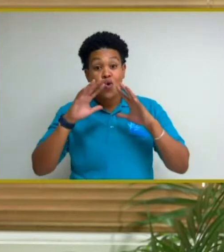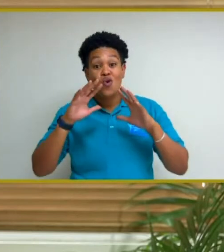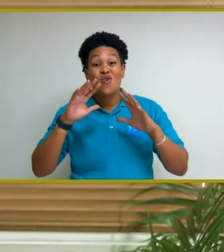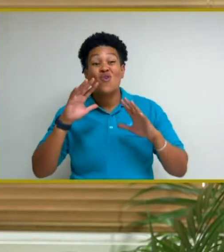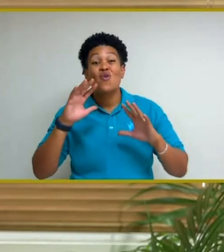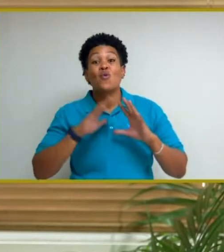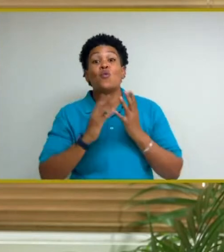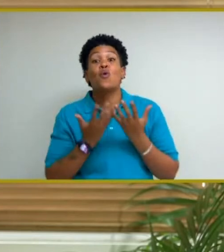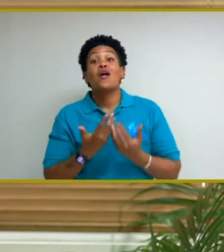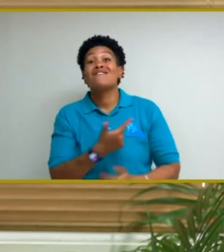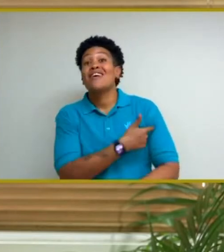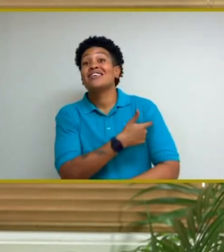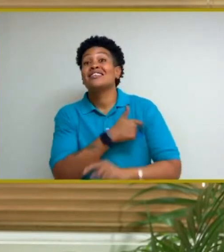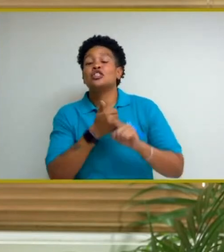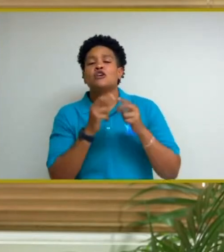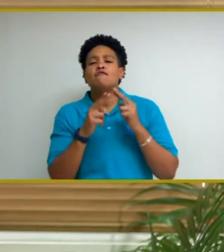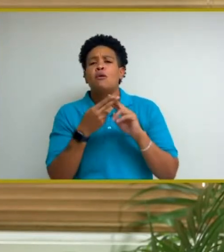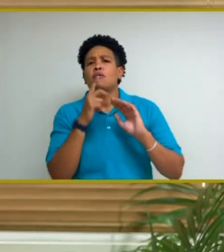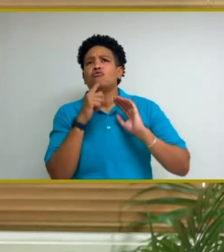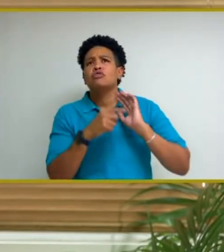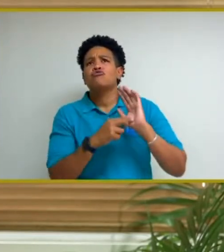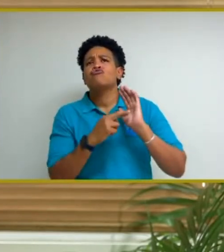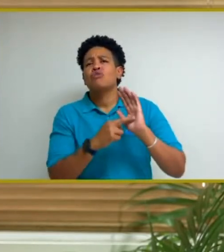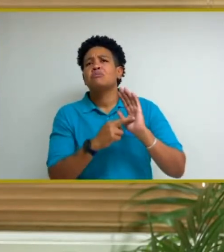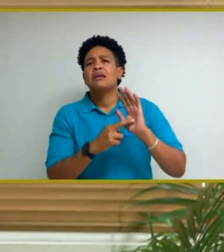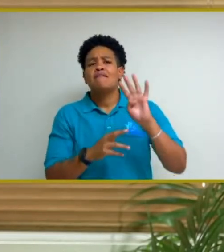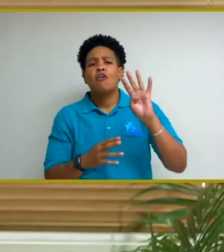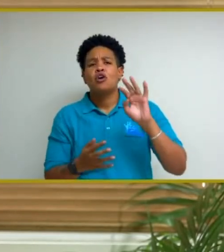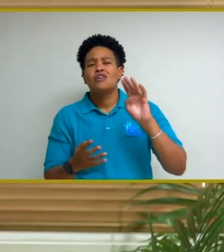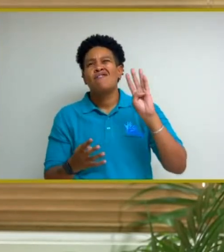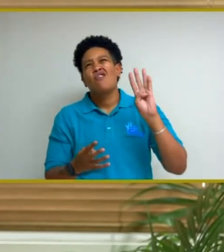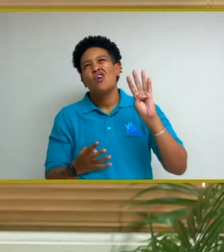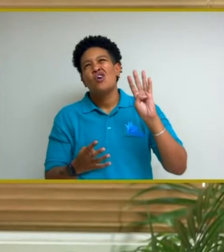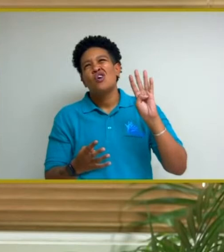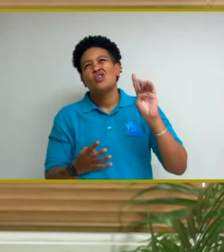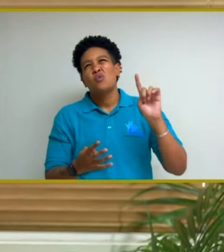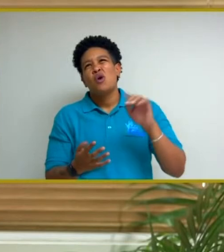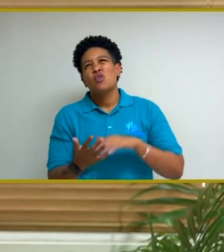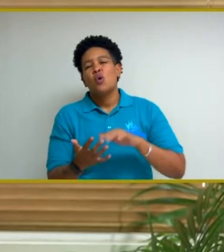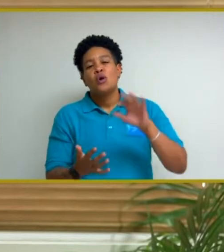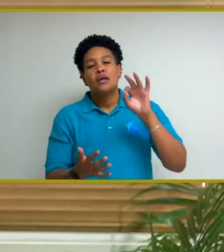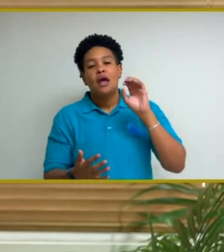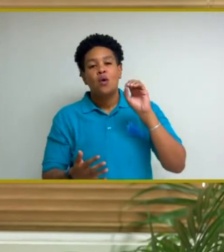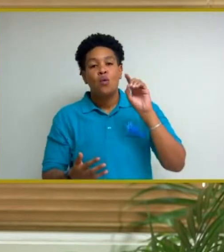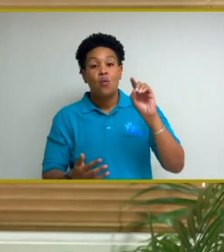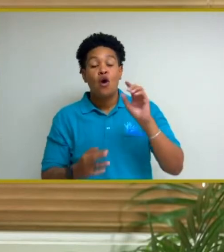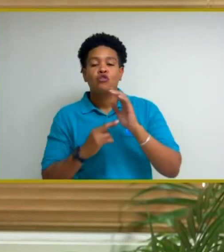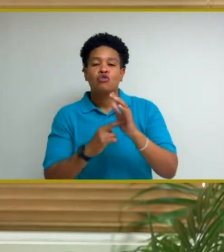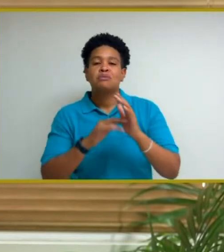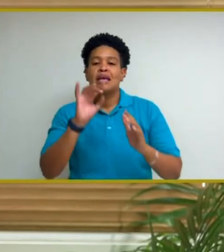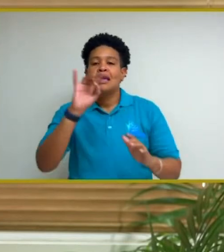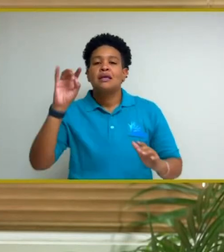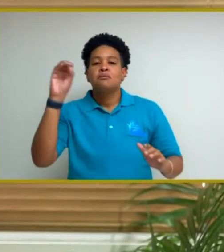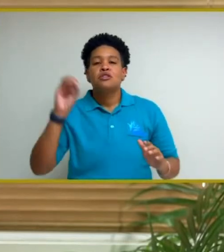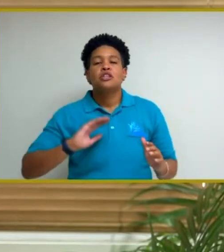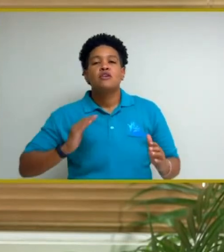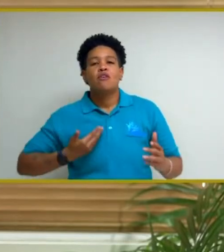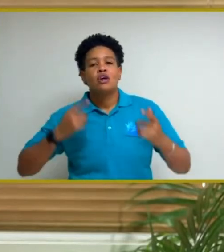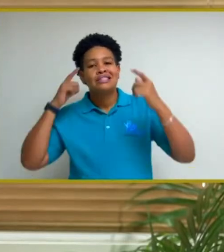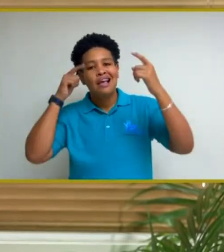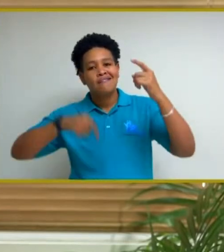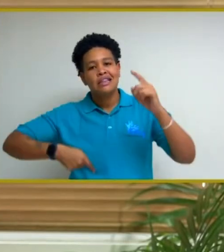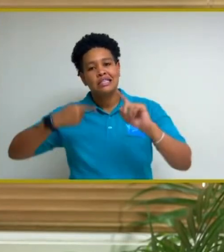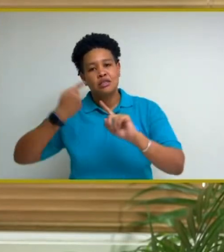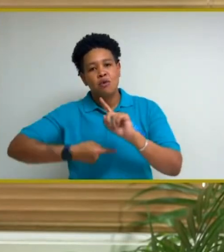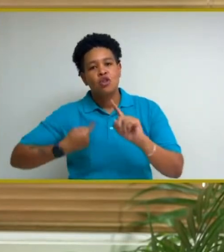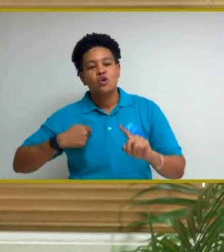number represents, this is a 41,901, represents 88% of our target for the month. So